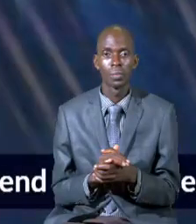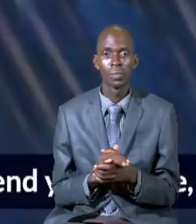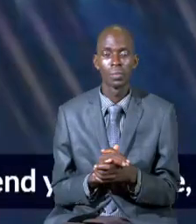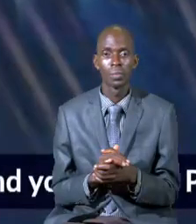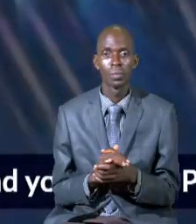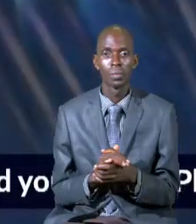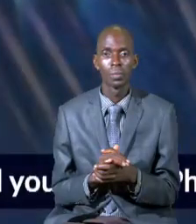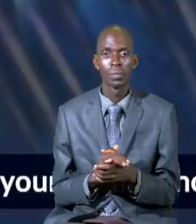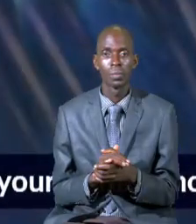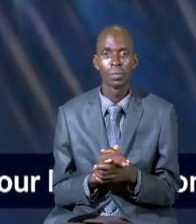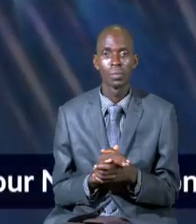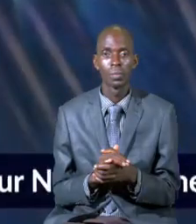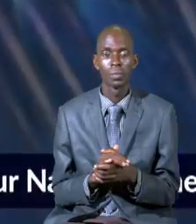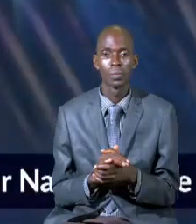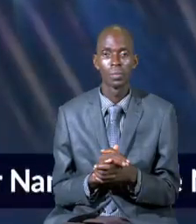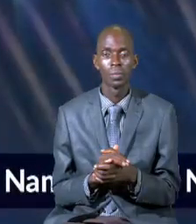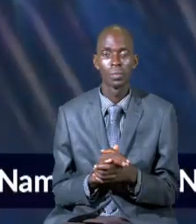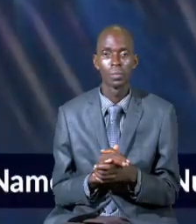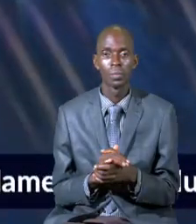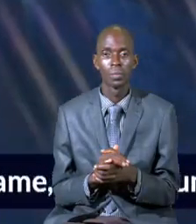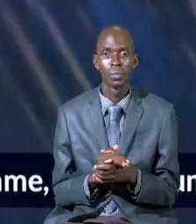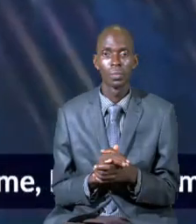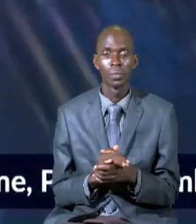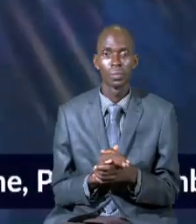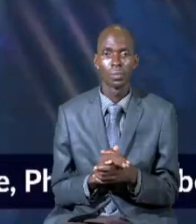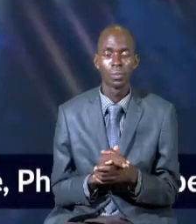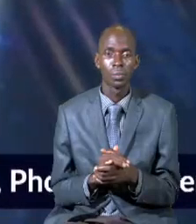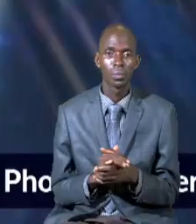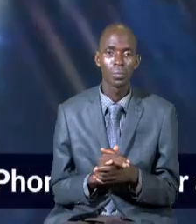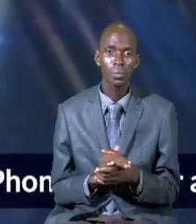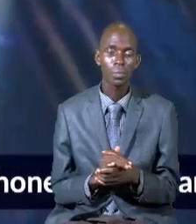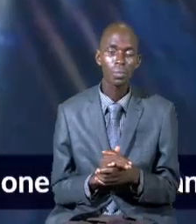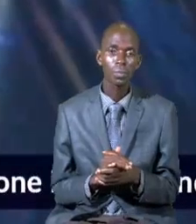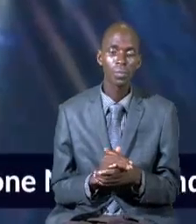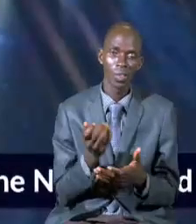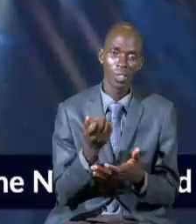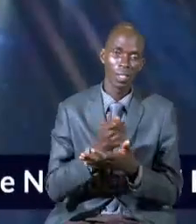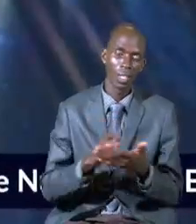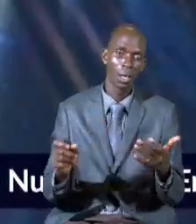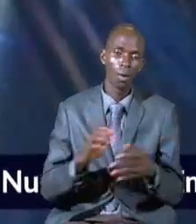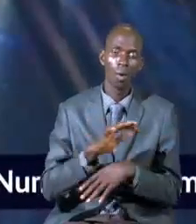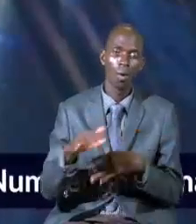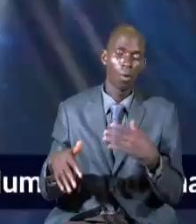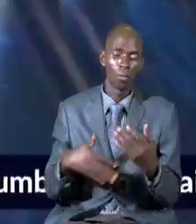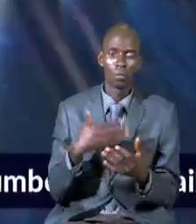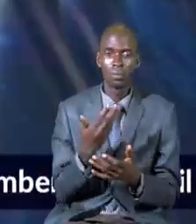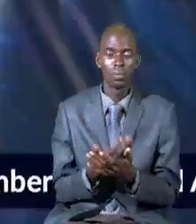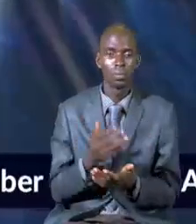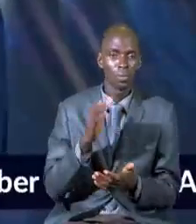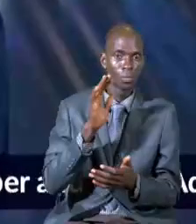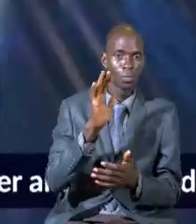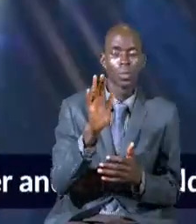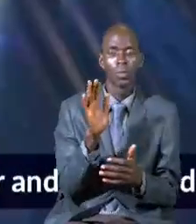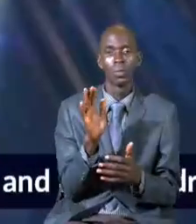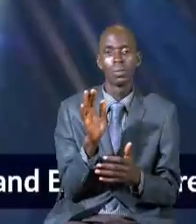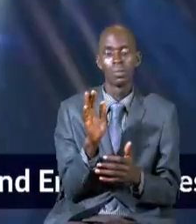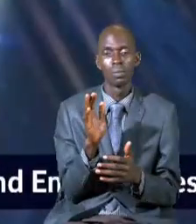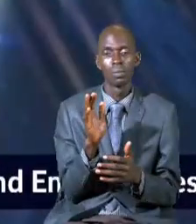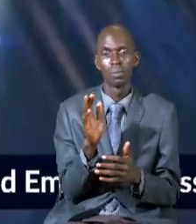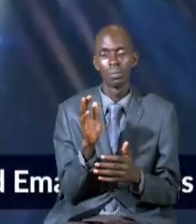Let me see if you have taken all those details from the wonderful people who have made the